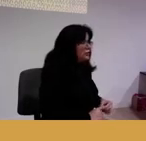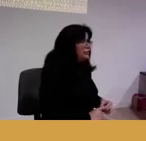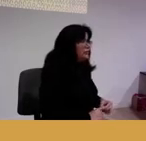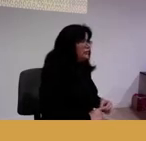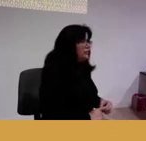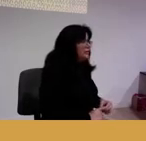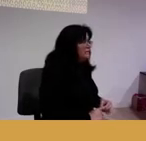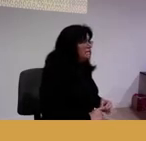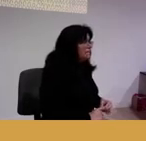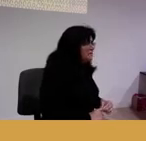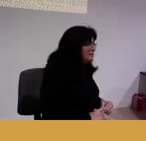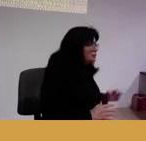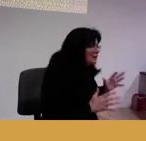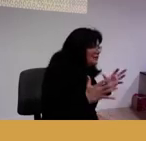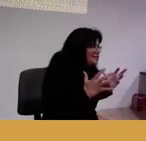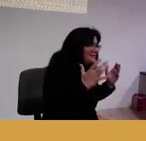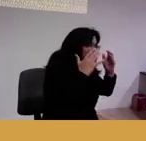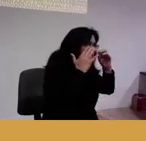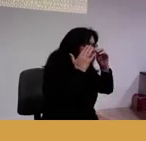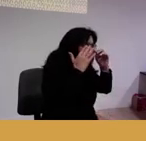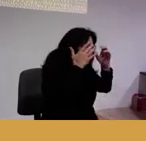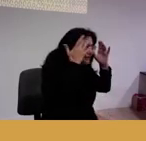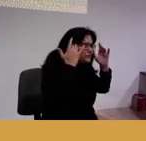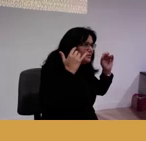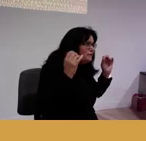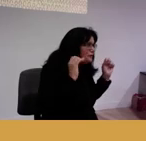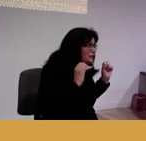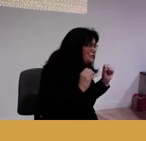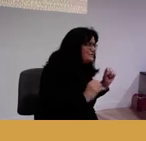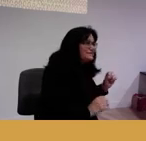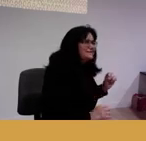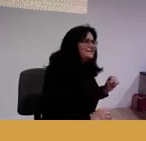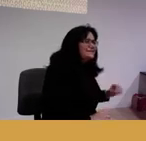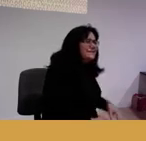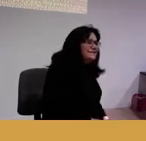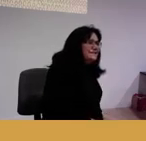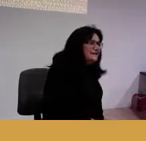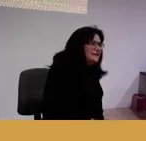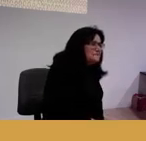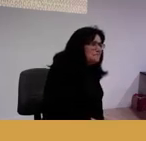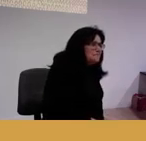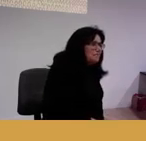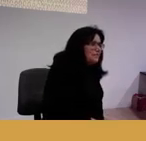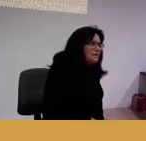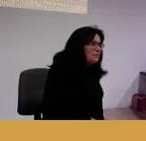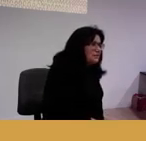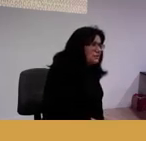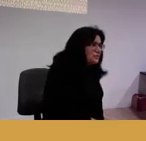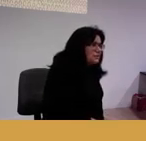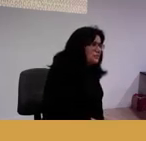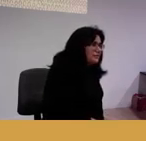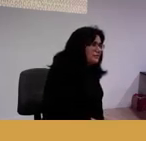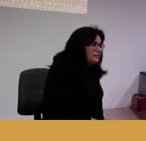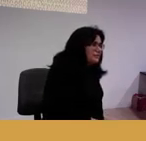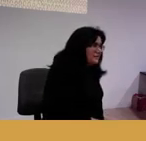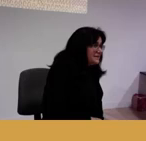know, you do. And they'd look at me and their little brows would be furrowed and they'd say, no,